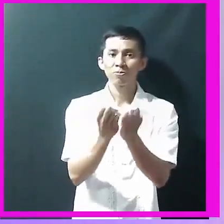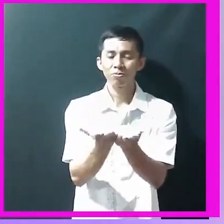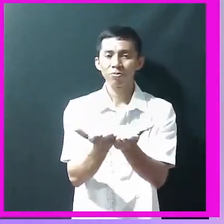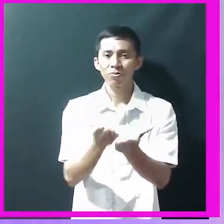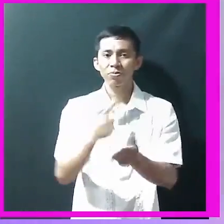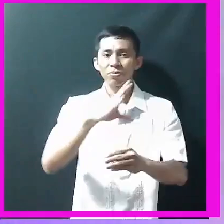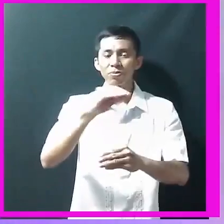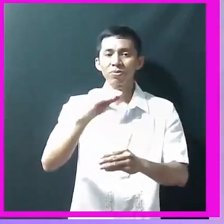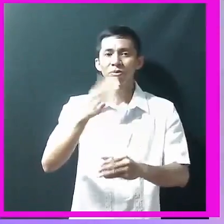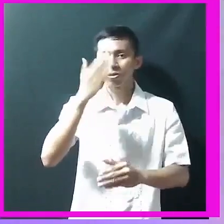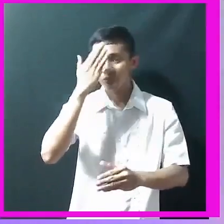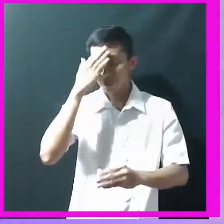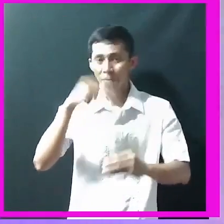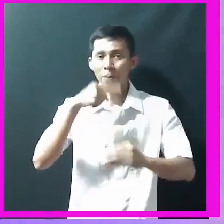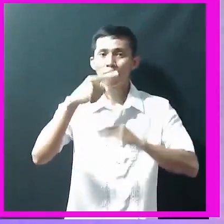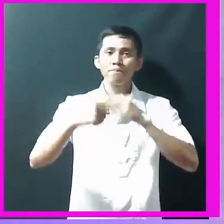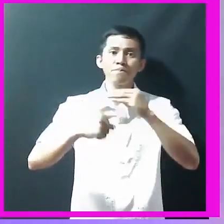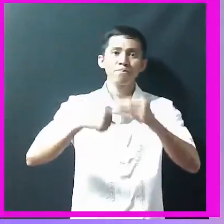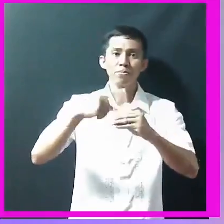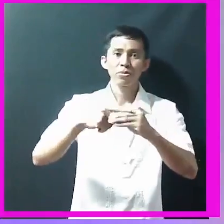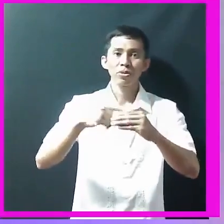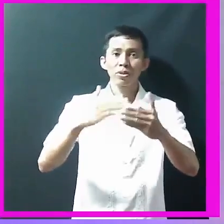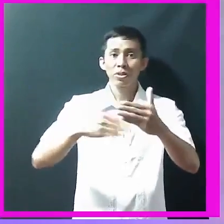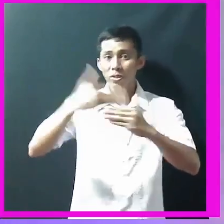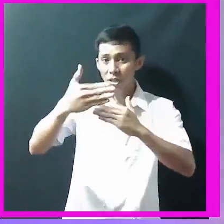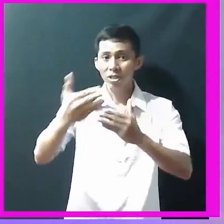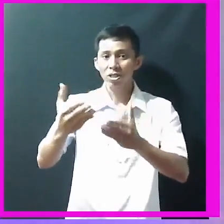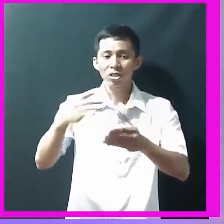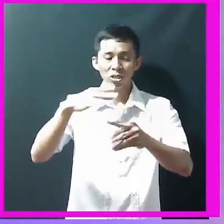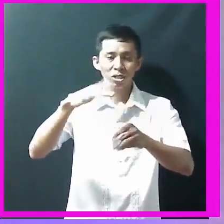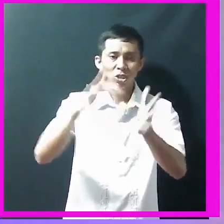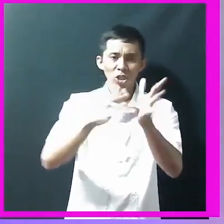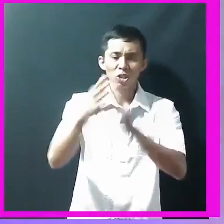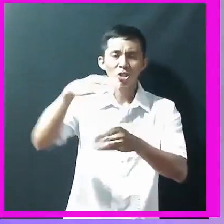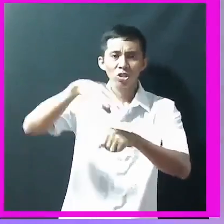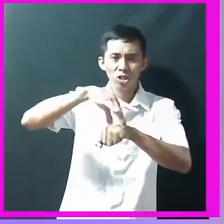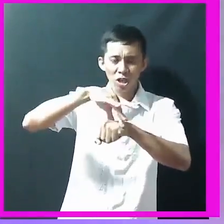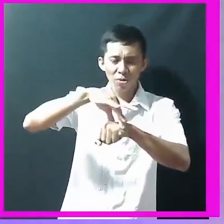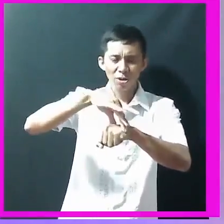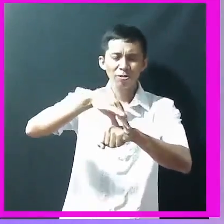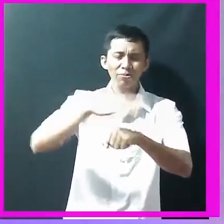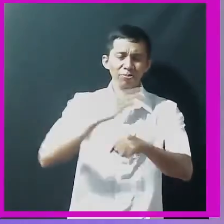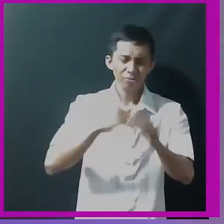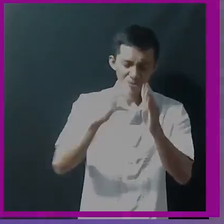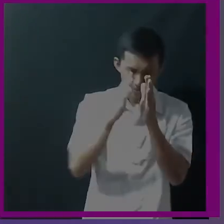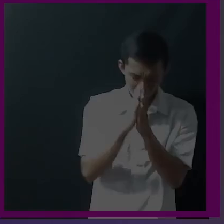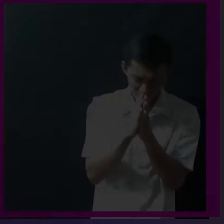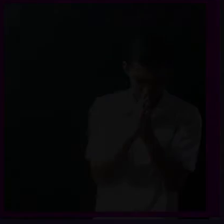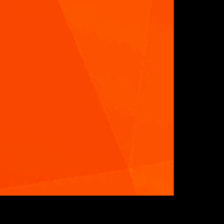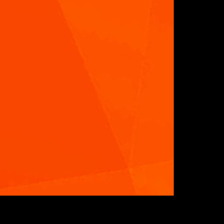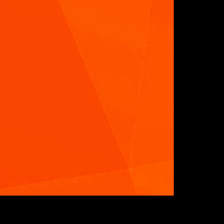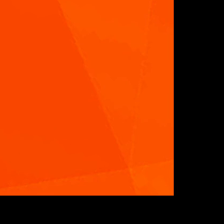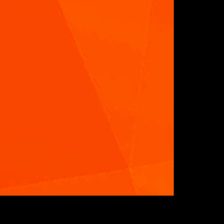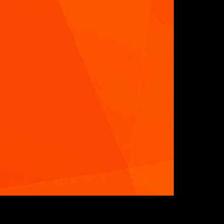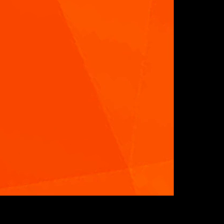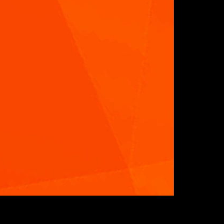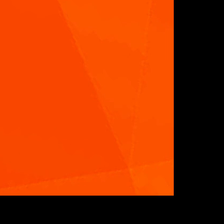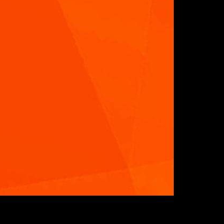the truth about second coming. Every head bowed, every eye closed. Pastor Frank.